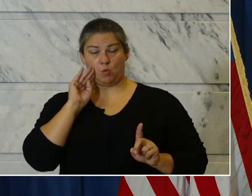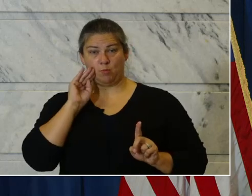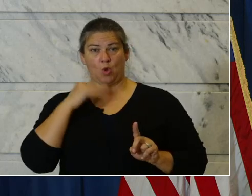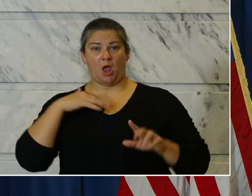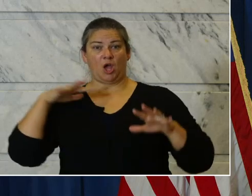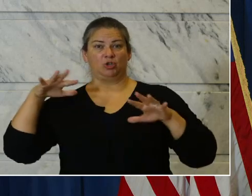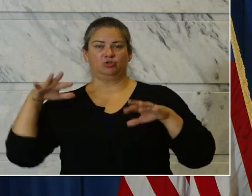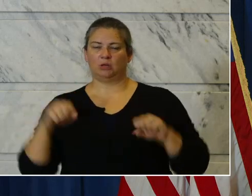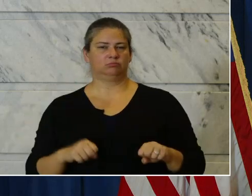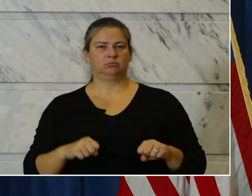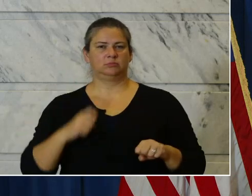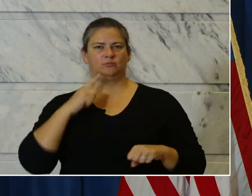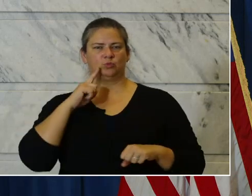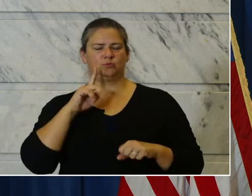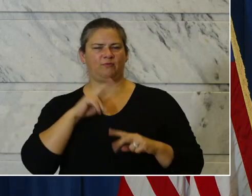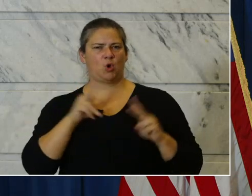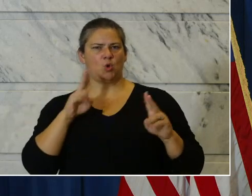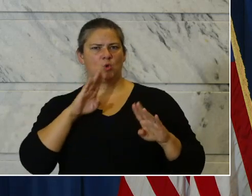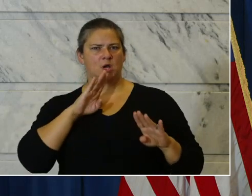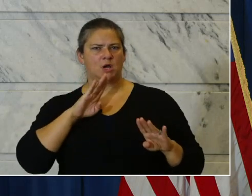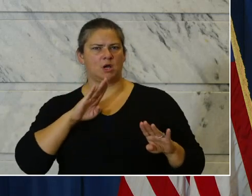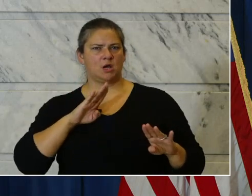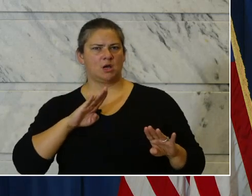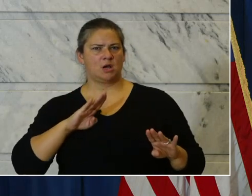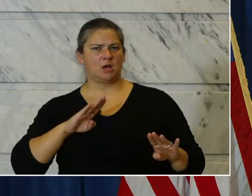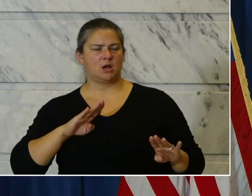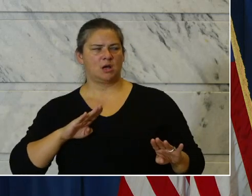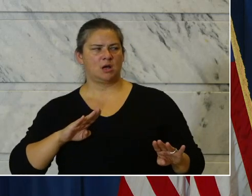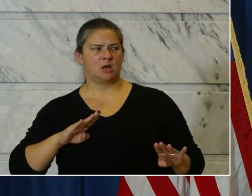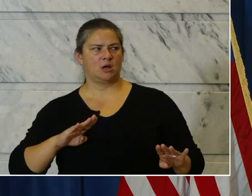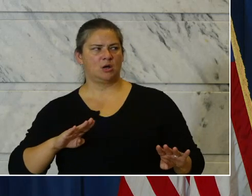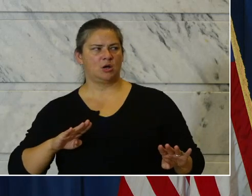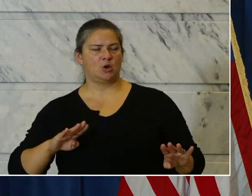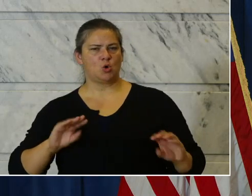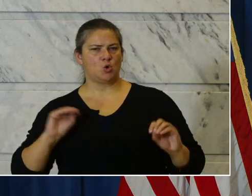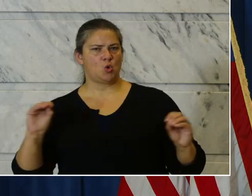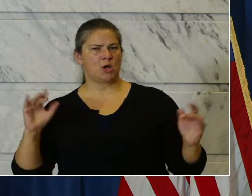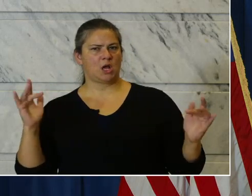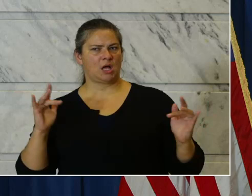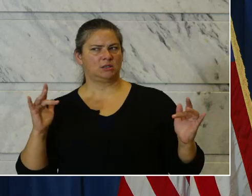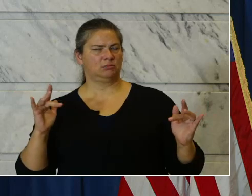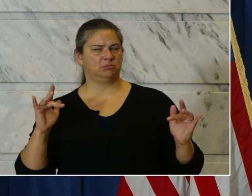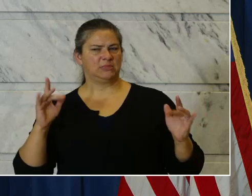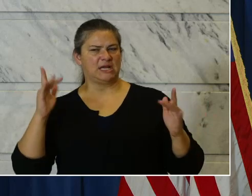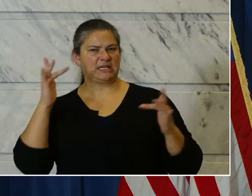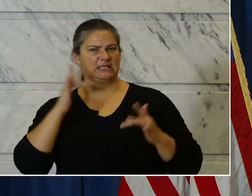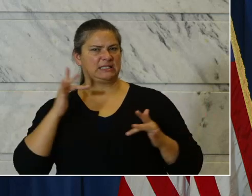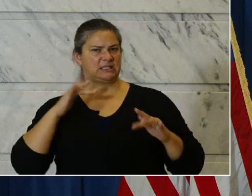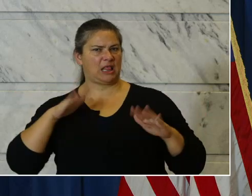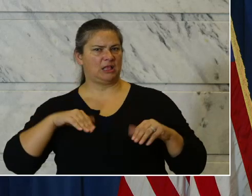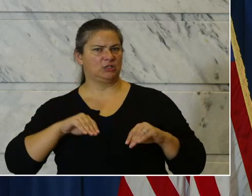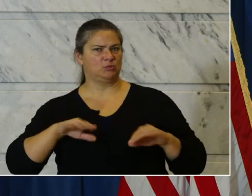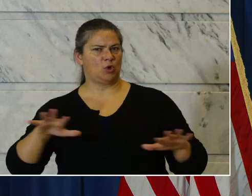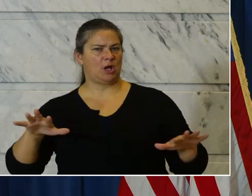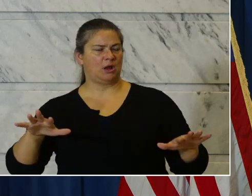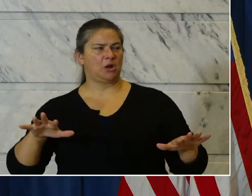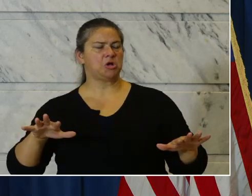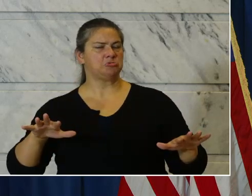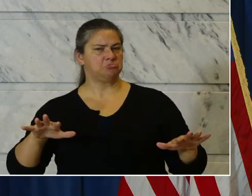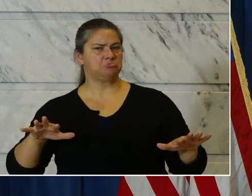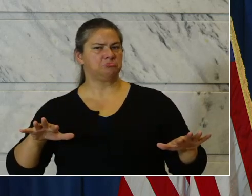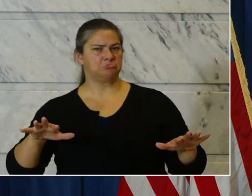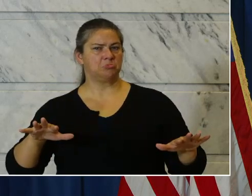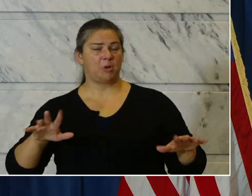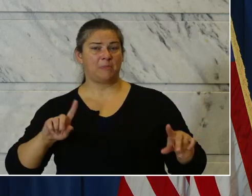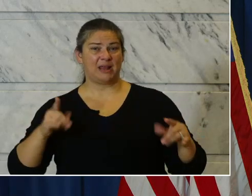down. People didn't get in contact with each other, so the disease didn't spread. I realize we're not back to normal yet, but everything is